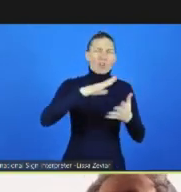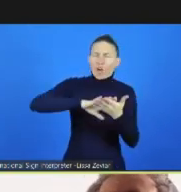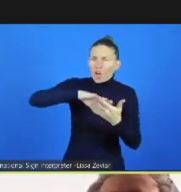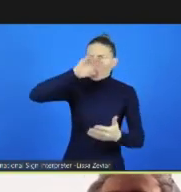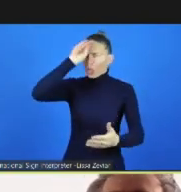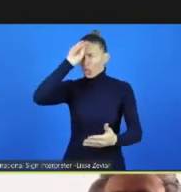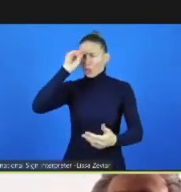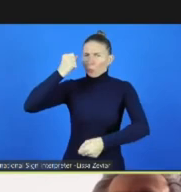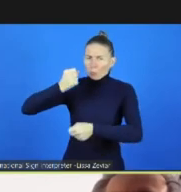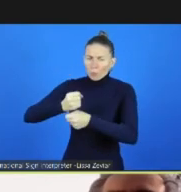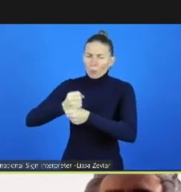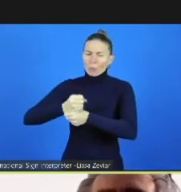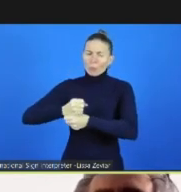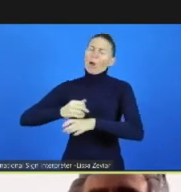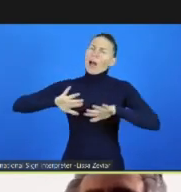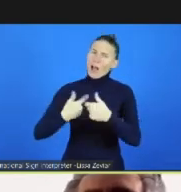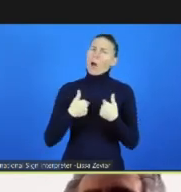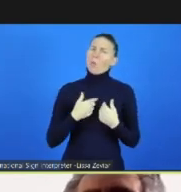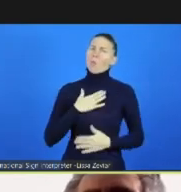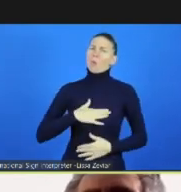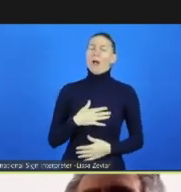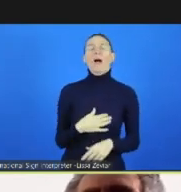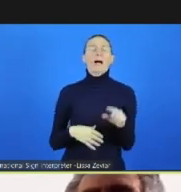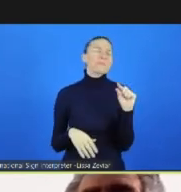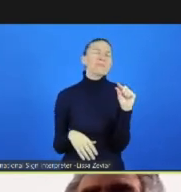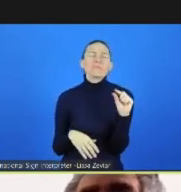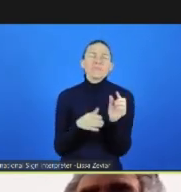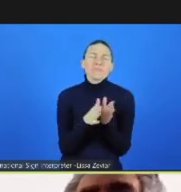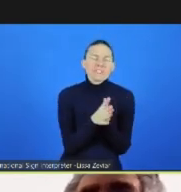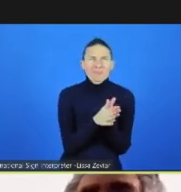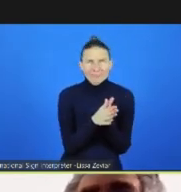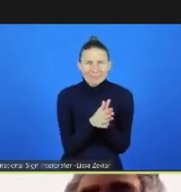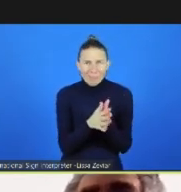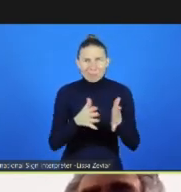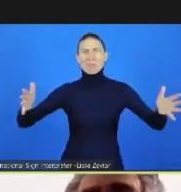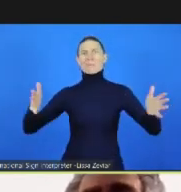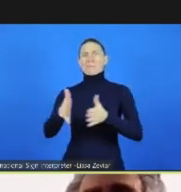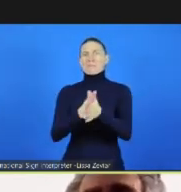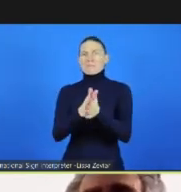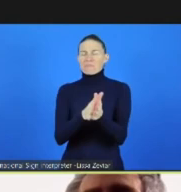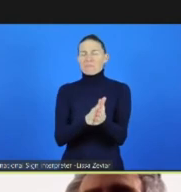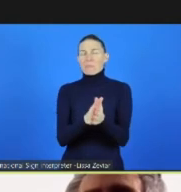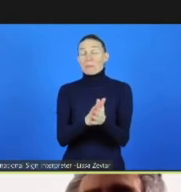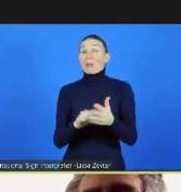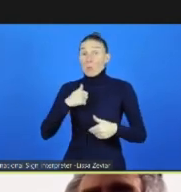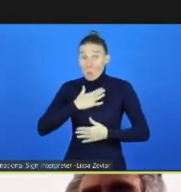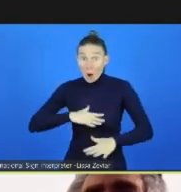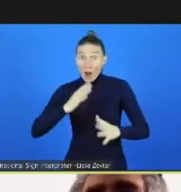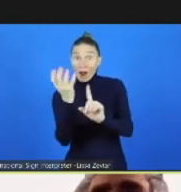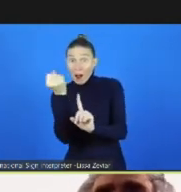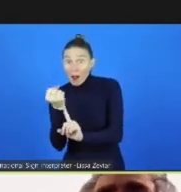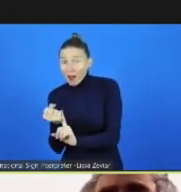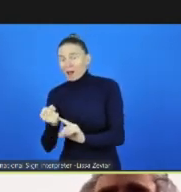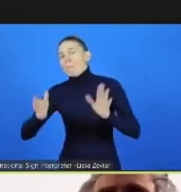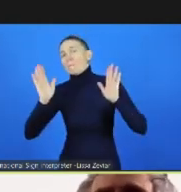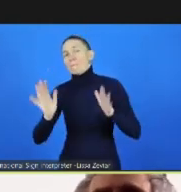That's a small ambition. And in order to help us do that, we absolutely are reliant on partnerships.